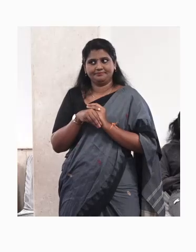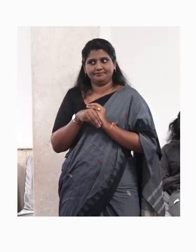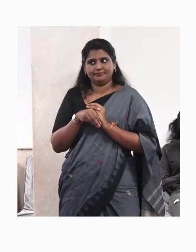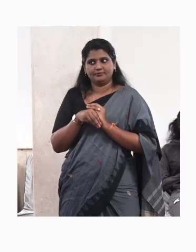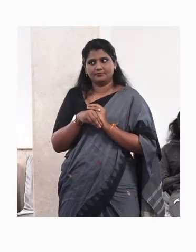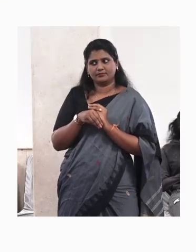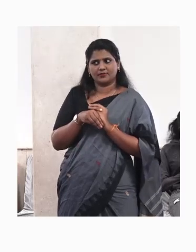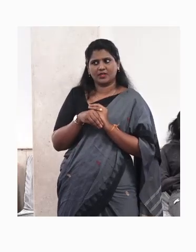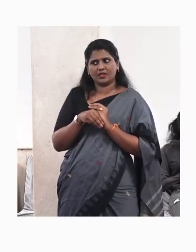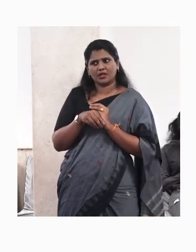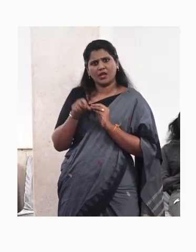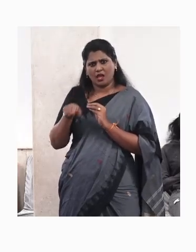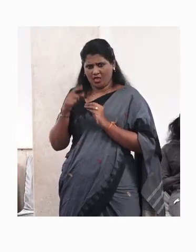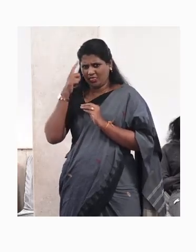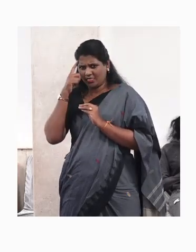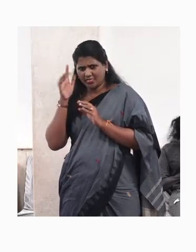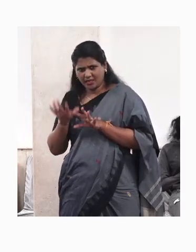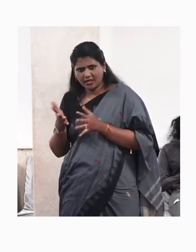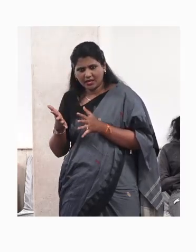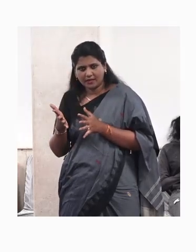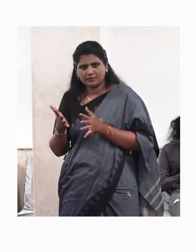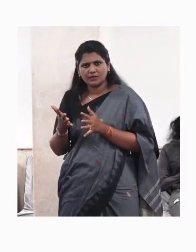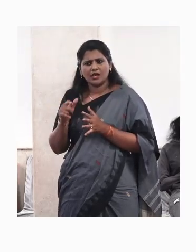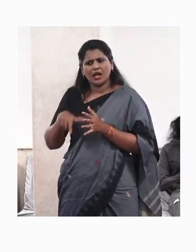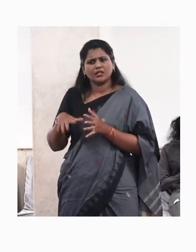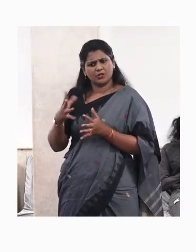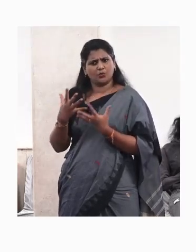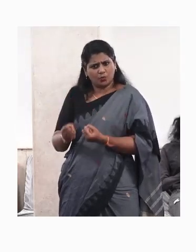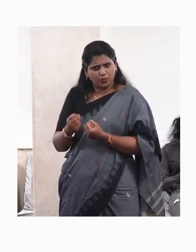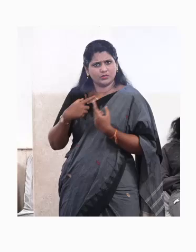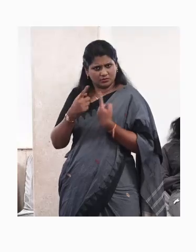is there something that you're thinking about that you'd like to talk about?